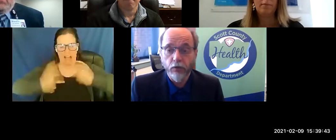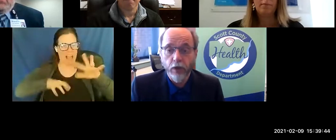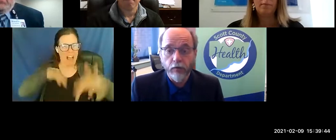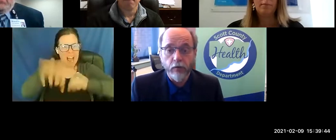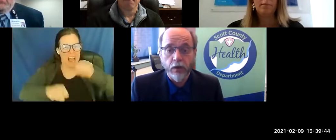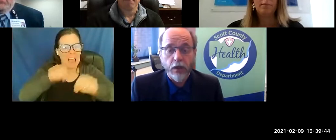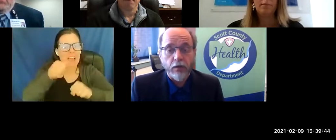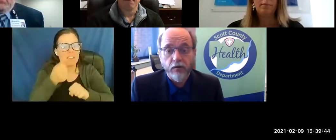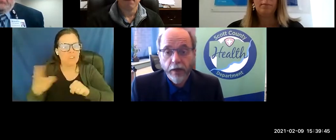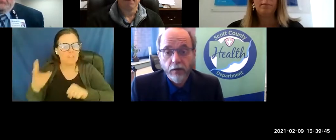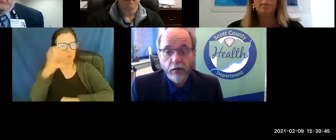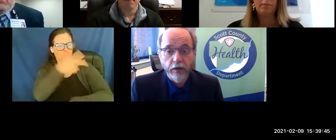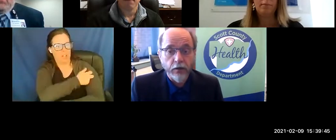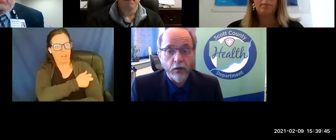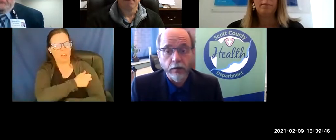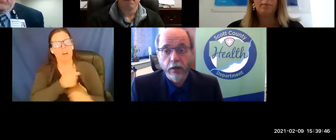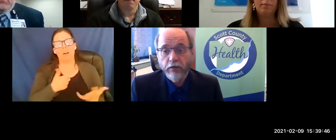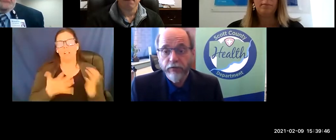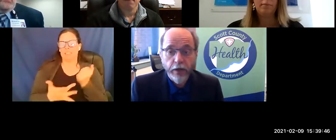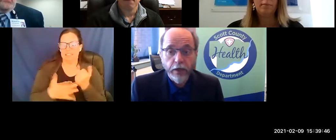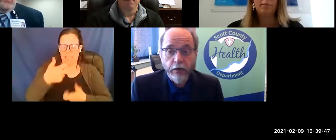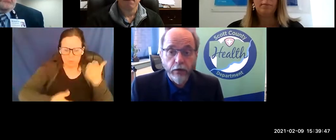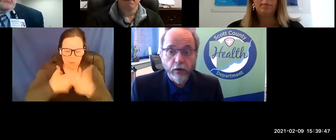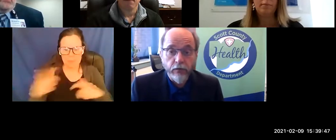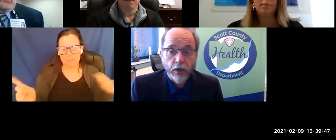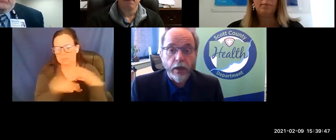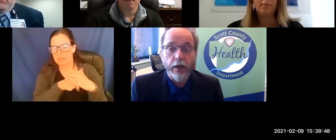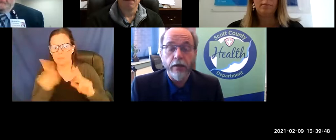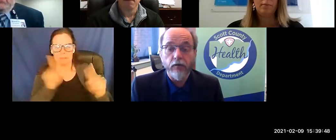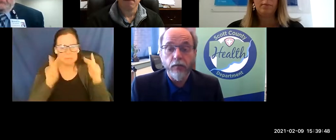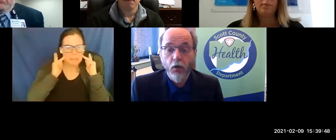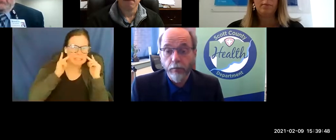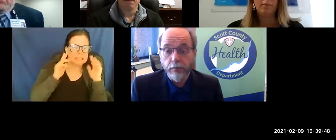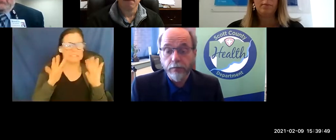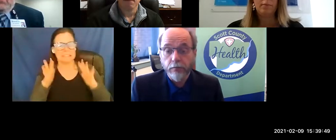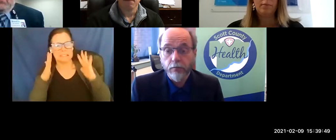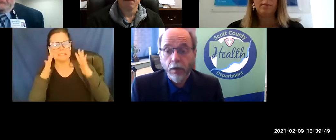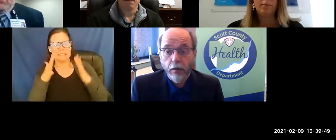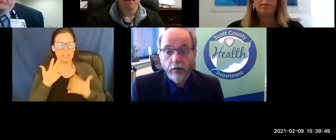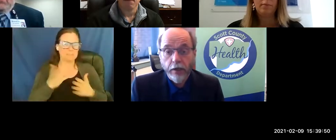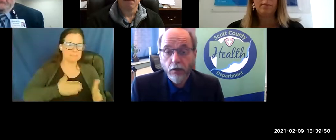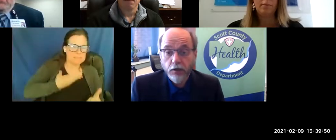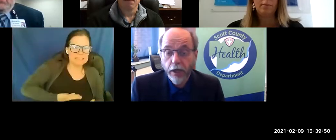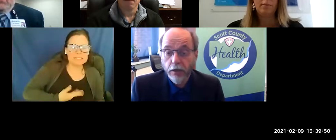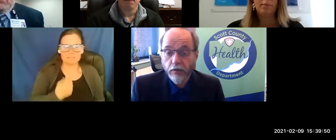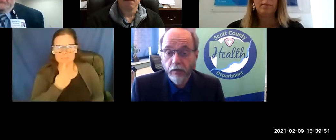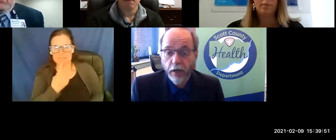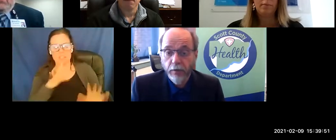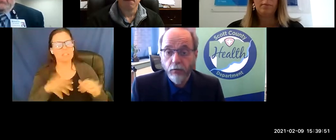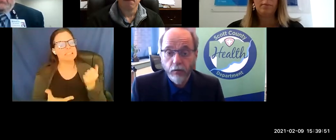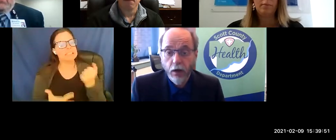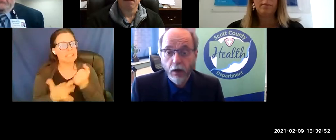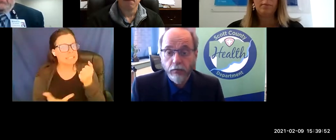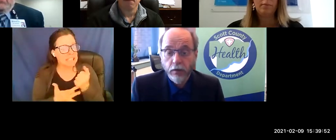few doses, technical difficulty, frayed nerves, and disappointment. Technical challenges have